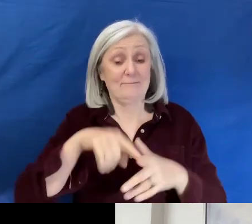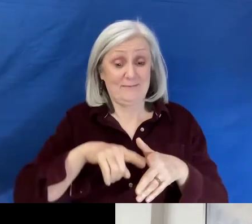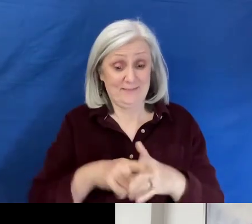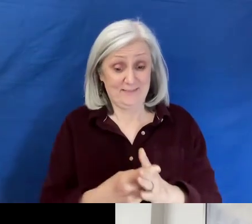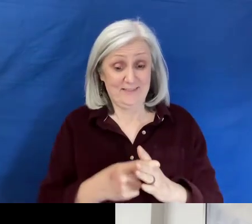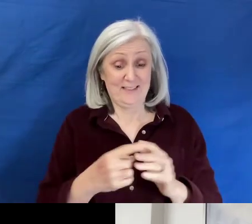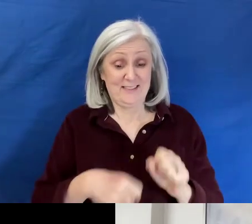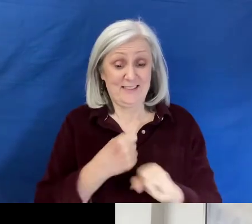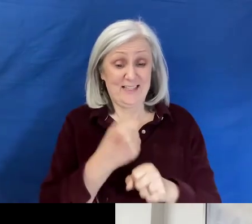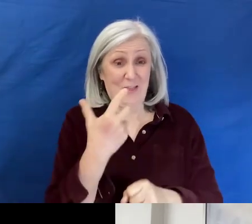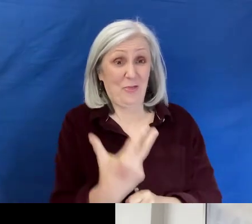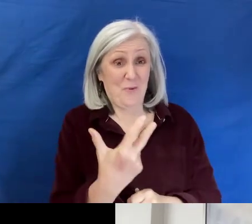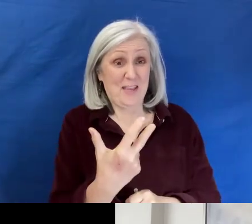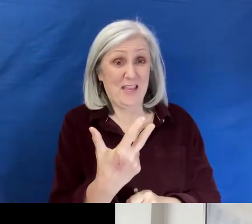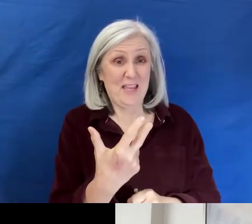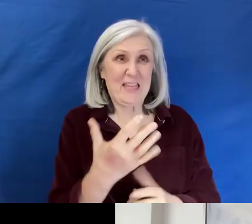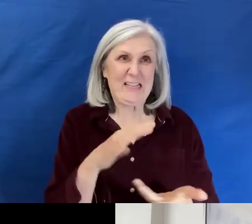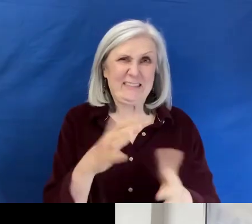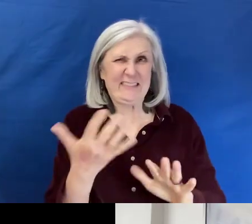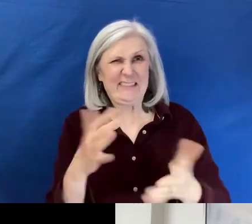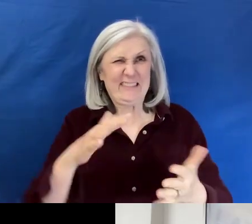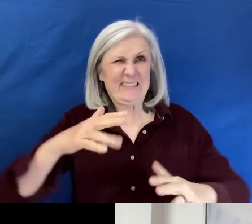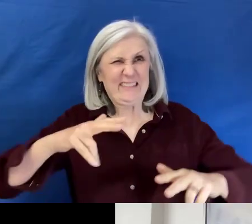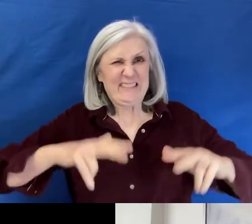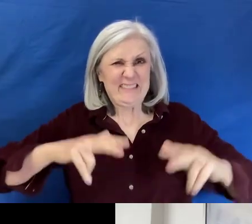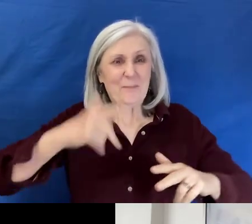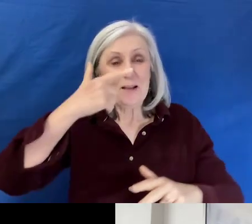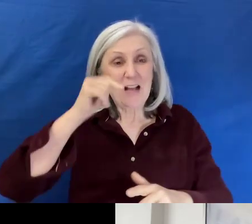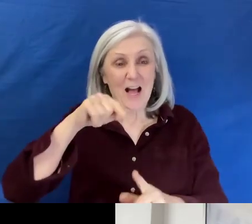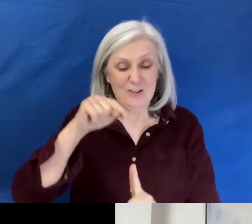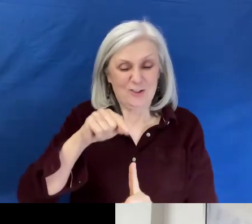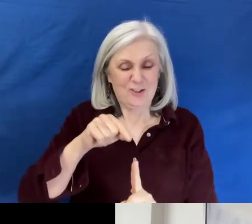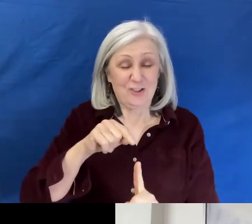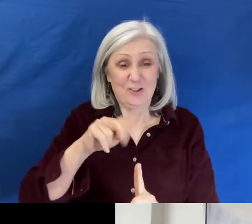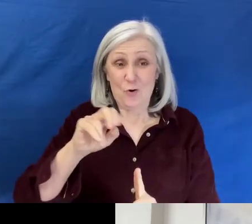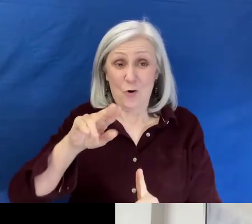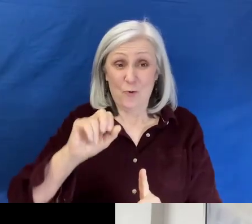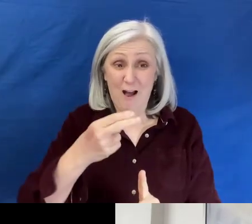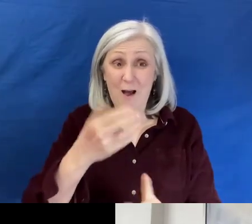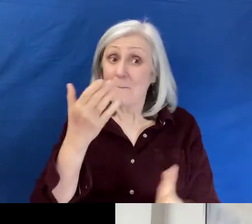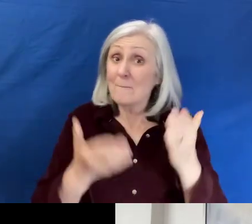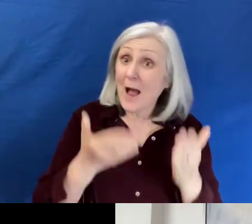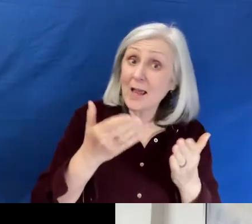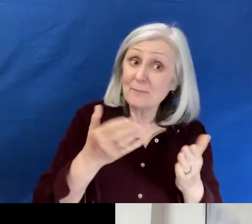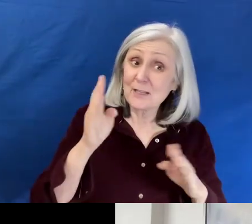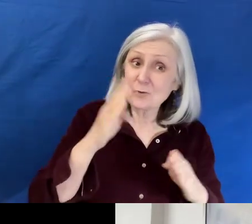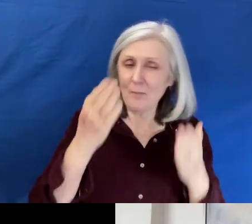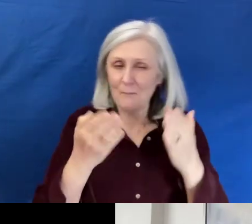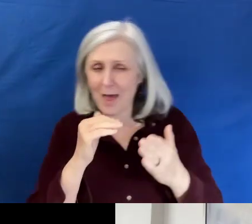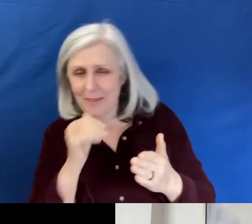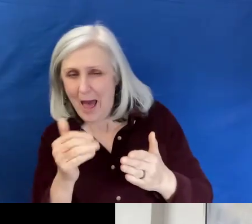kind of a bit of, shaky waters because she may or may not be in trouble